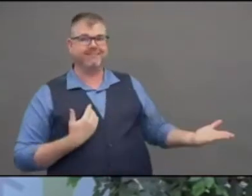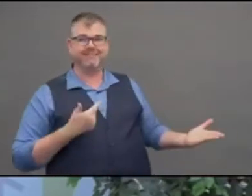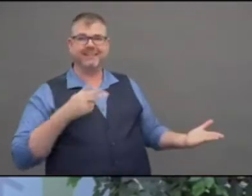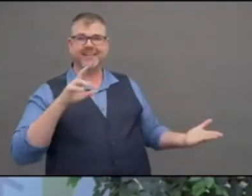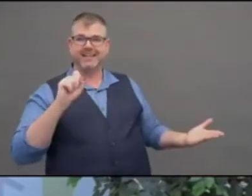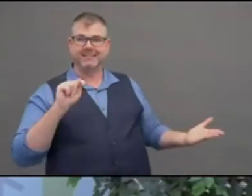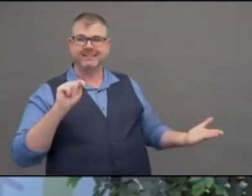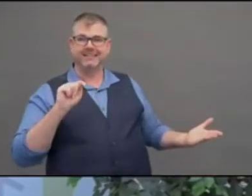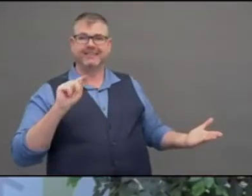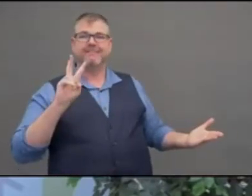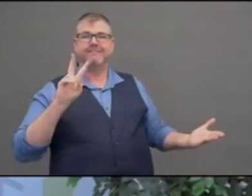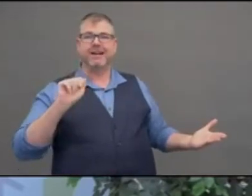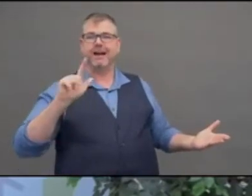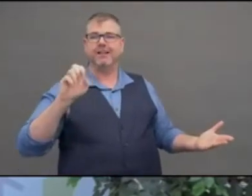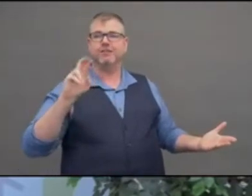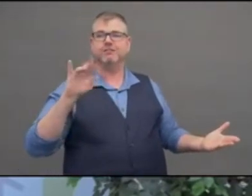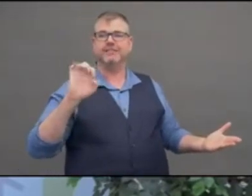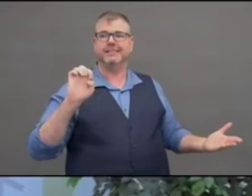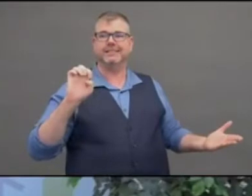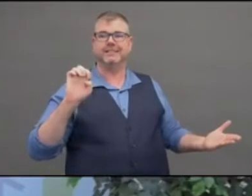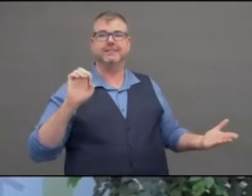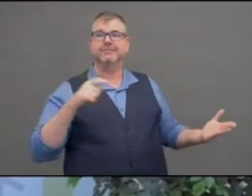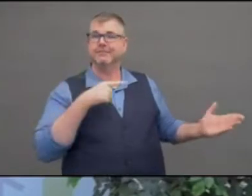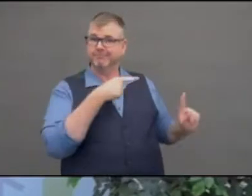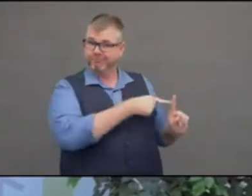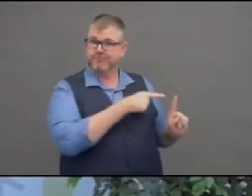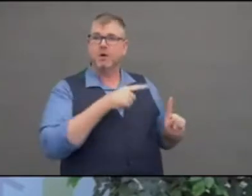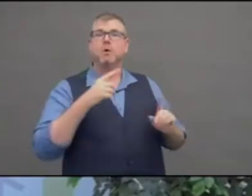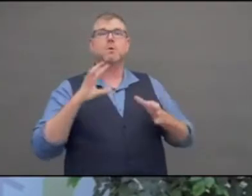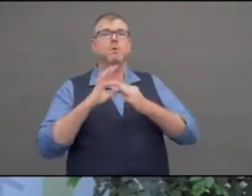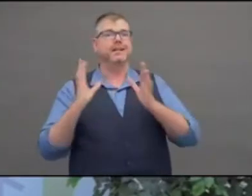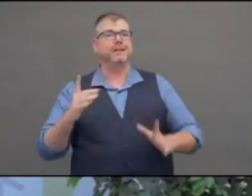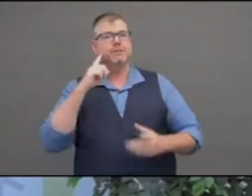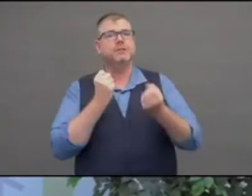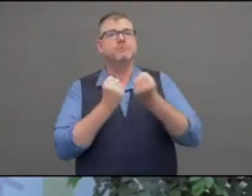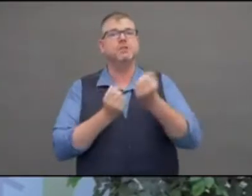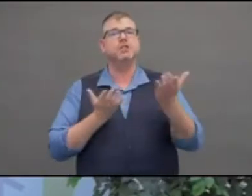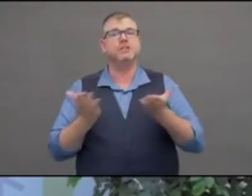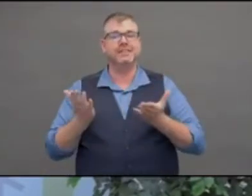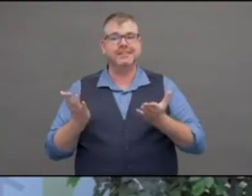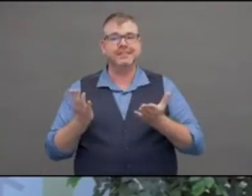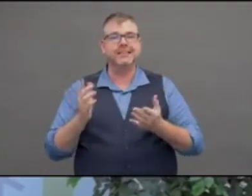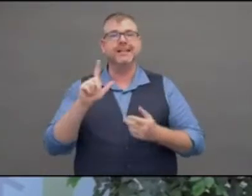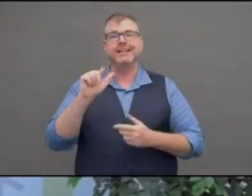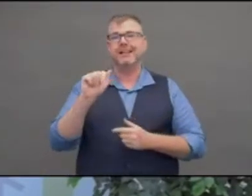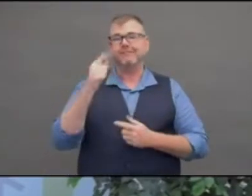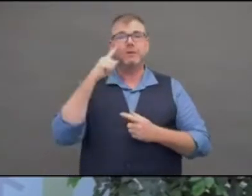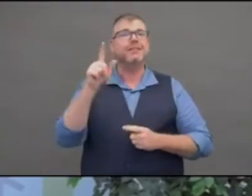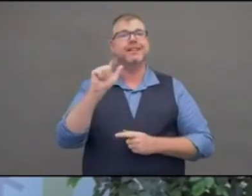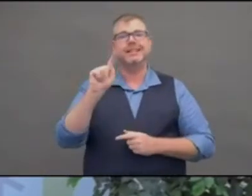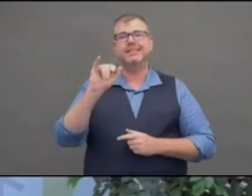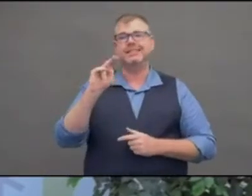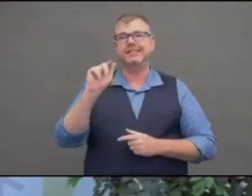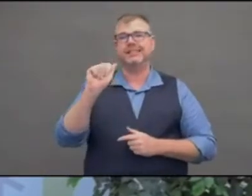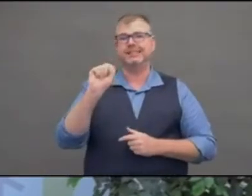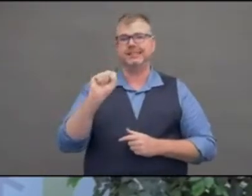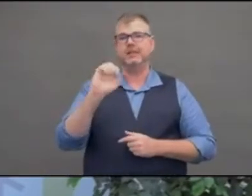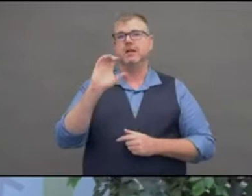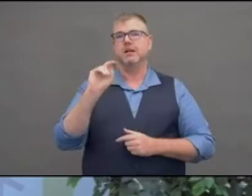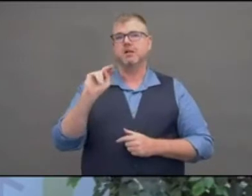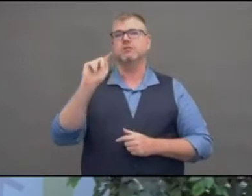Mitsmuri, Coordinator of Support Services at Latinas Contra Cancer. Latinas Contra Cancer has been a great partner for Binational Health